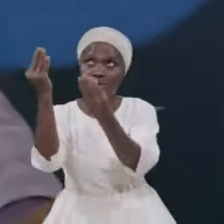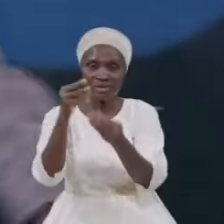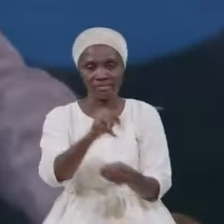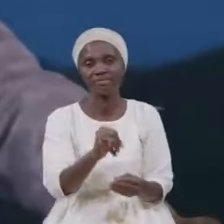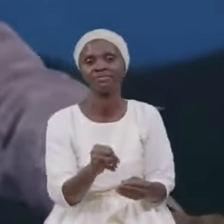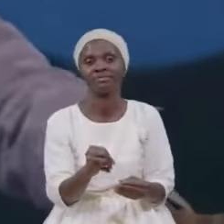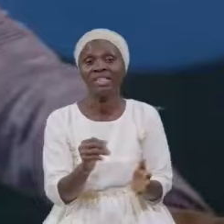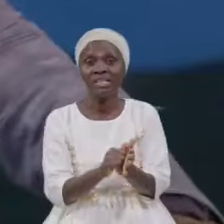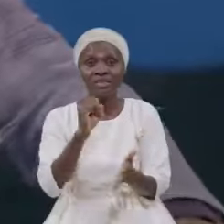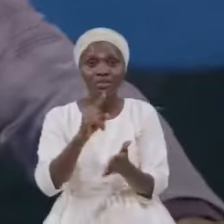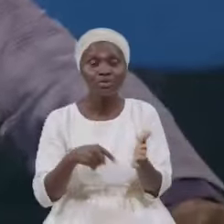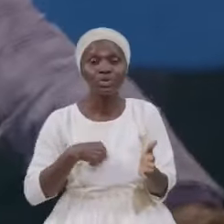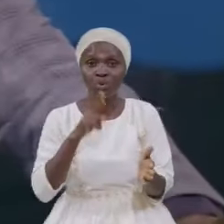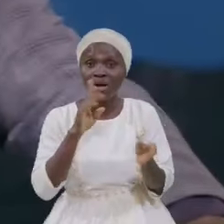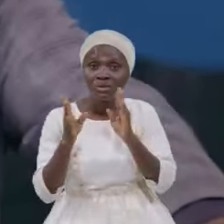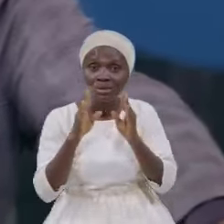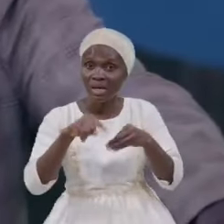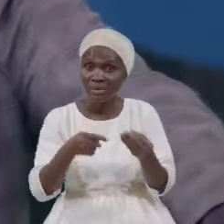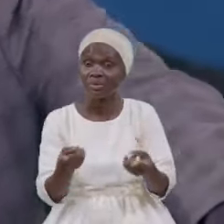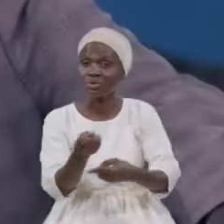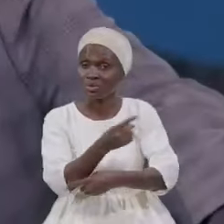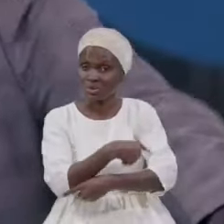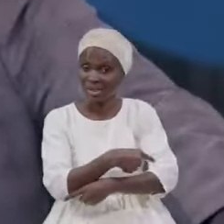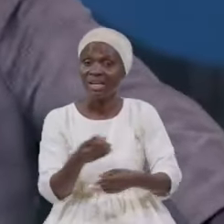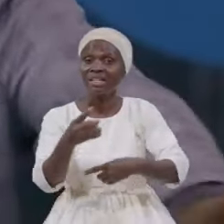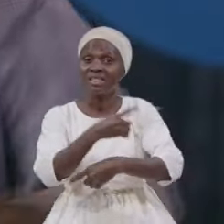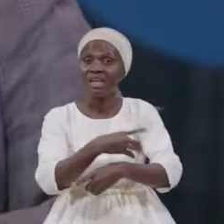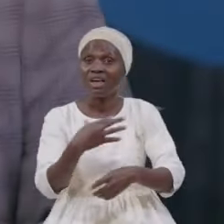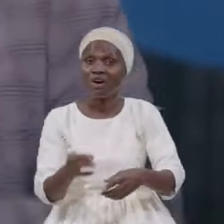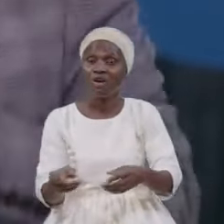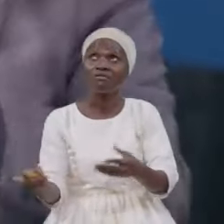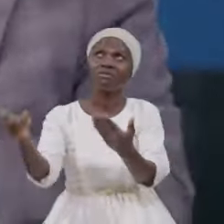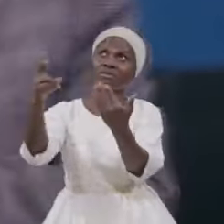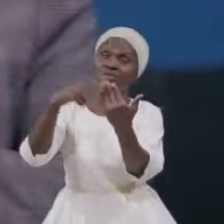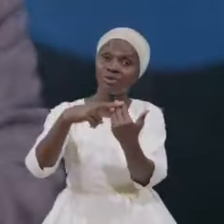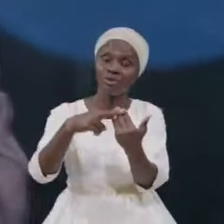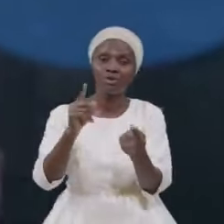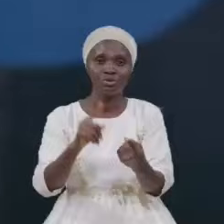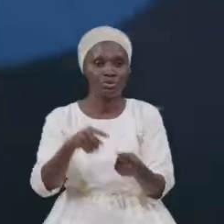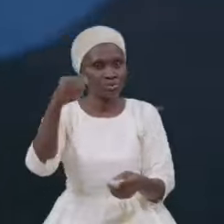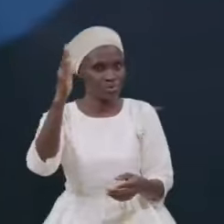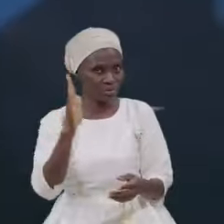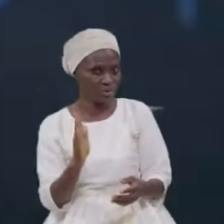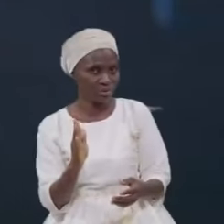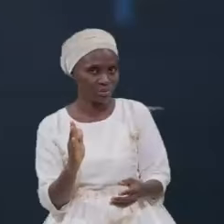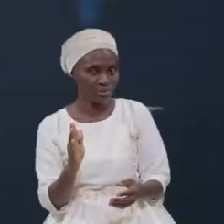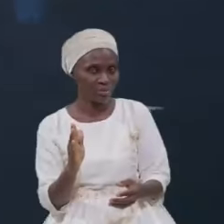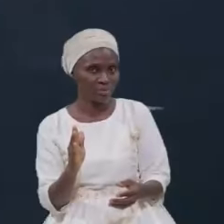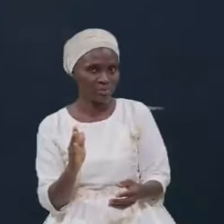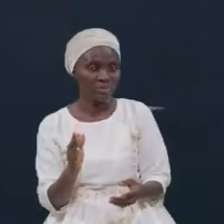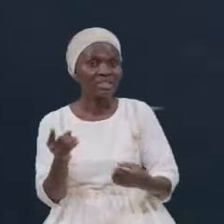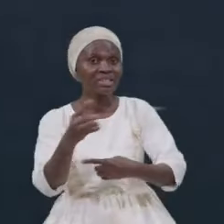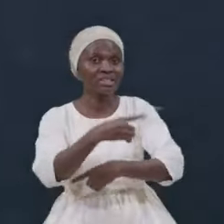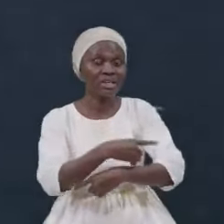day of return unto God, the day of returning, a great